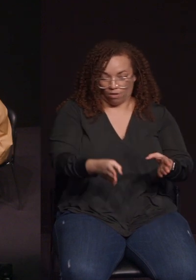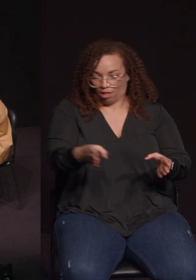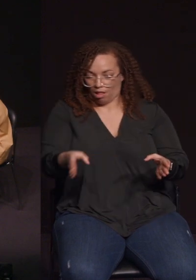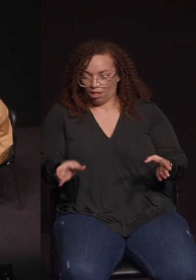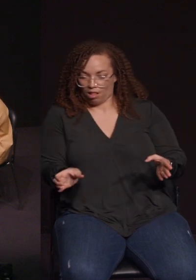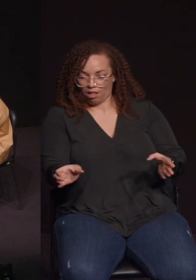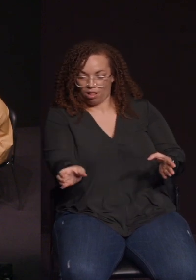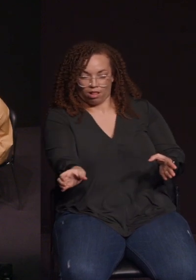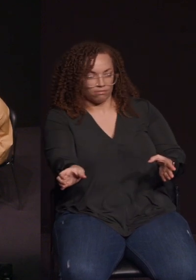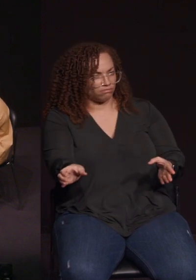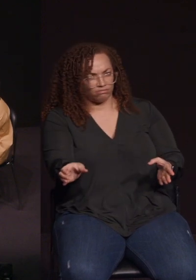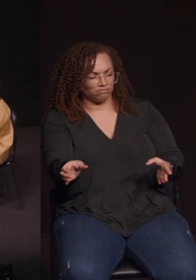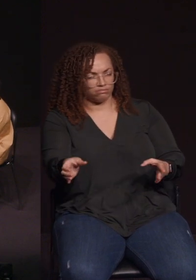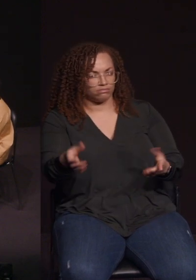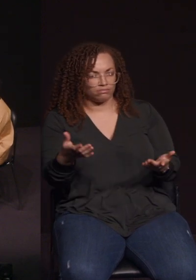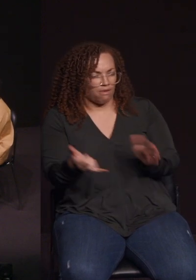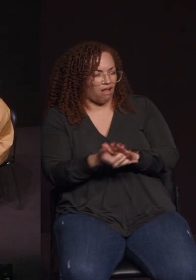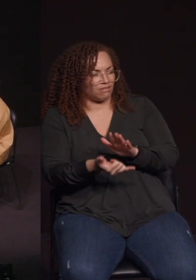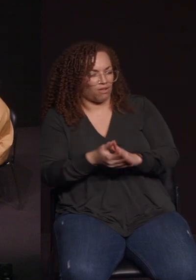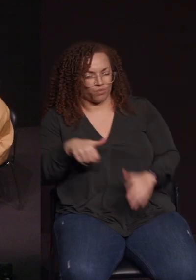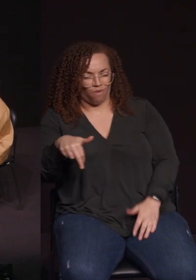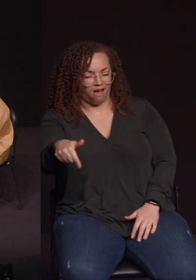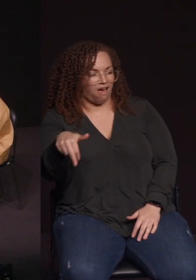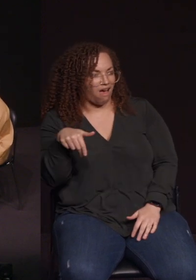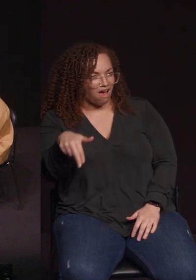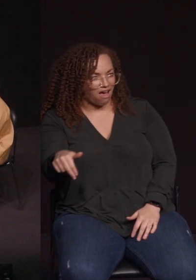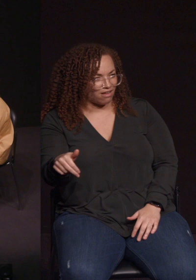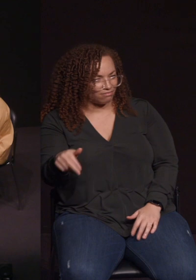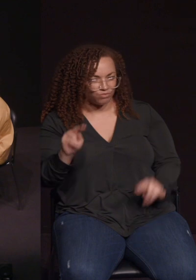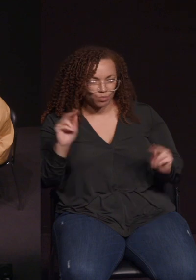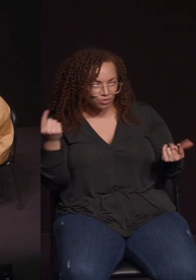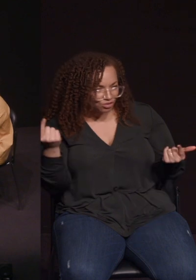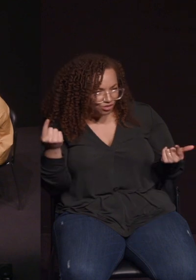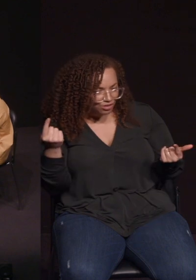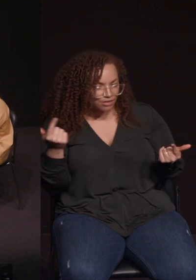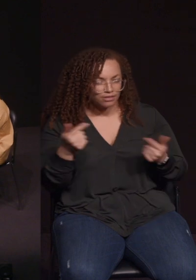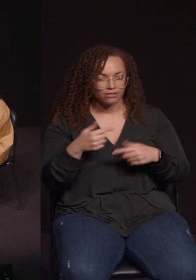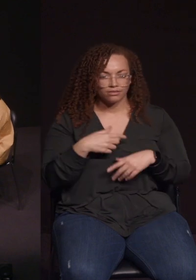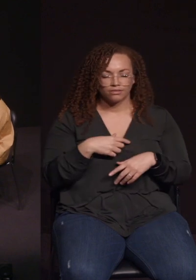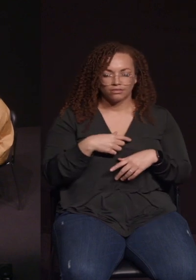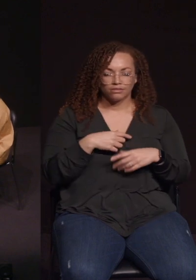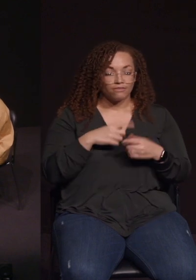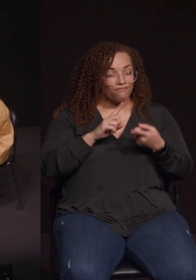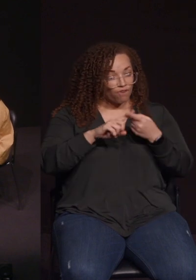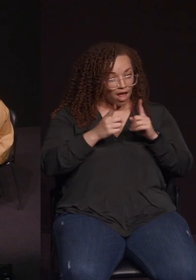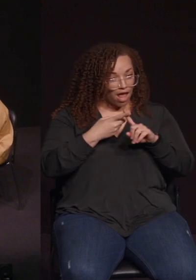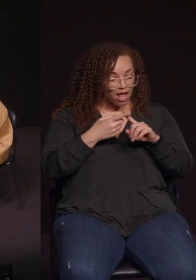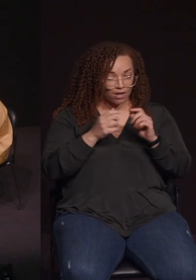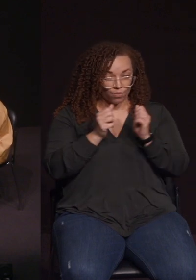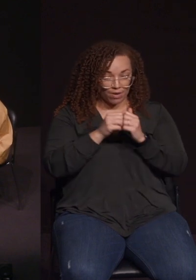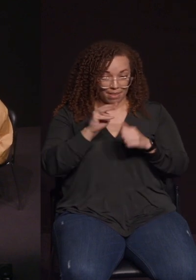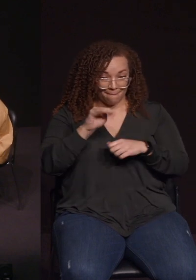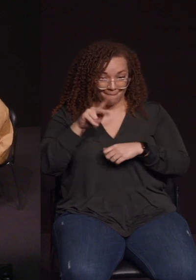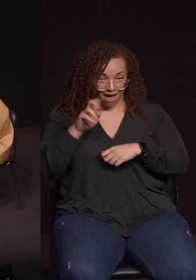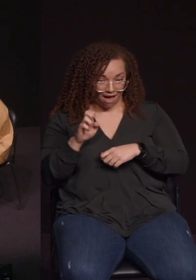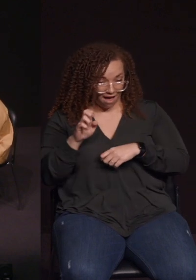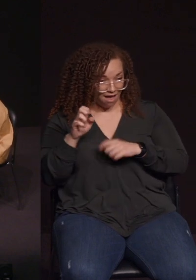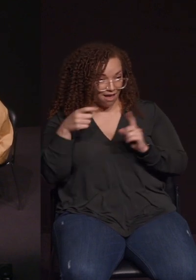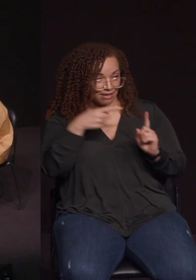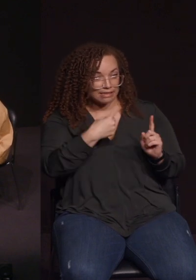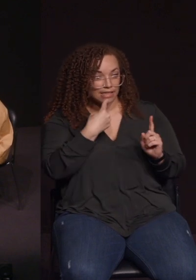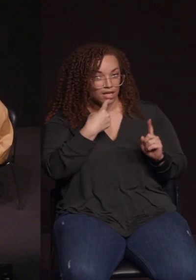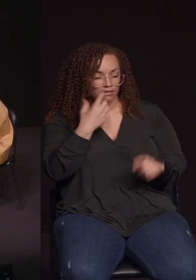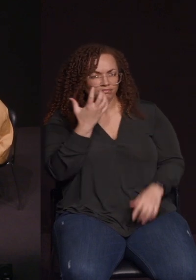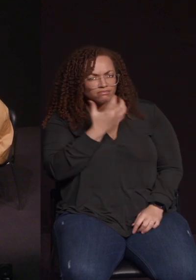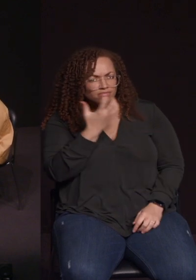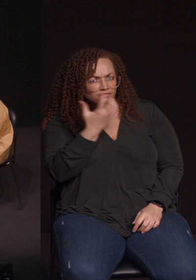I talked with Dorian Johnson, Mike Jr.'s friend who was with him, right? And he was like, man, like, we was just walking back